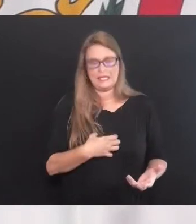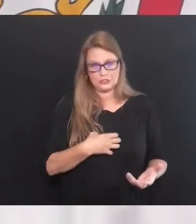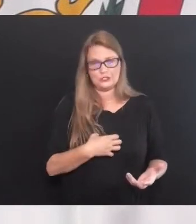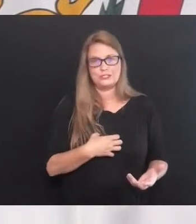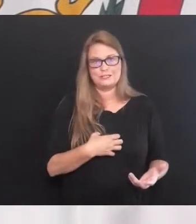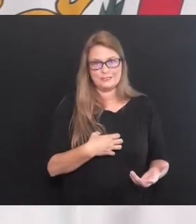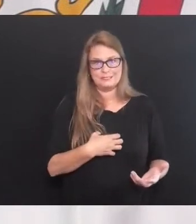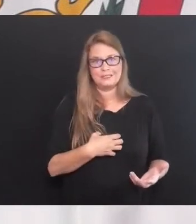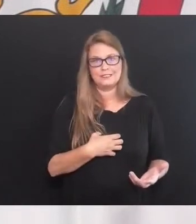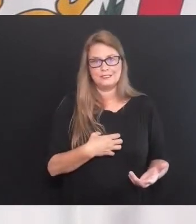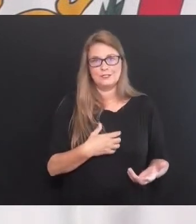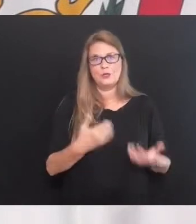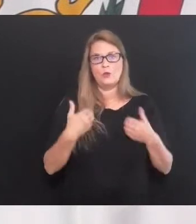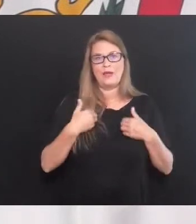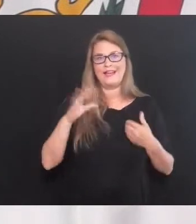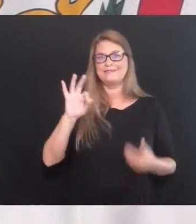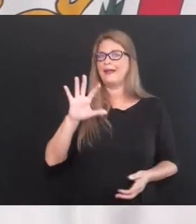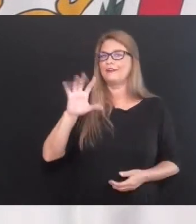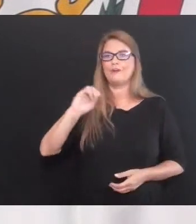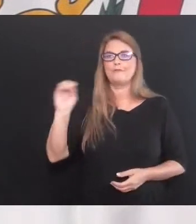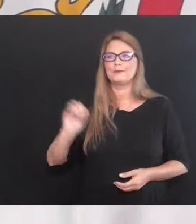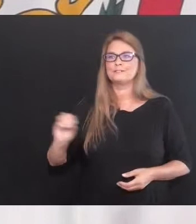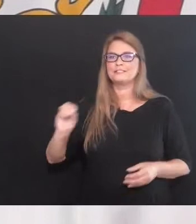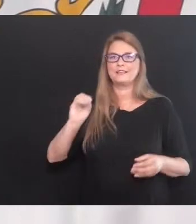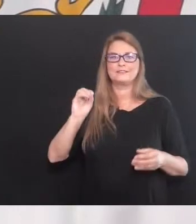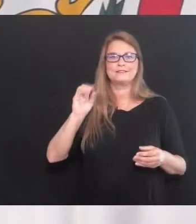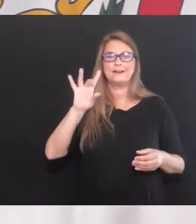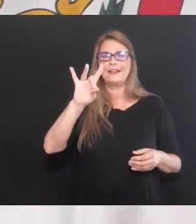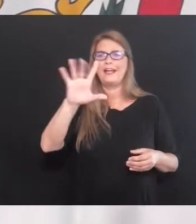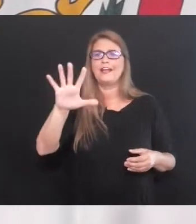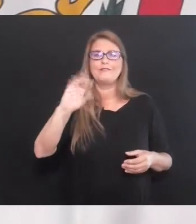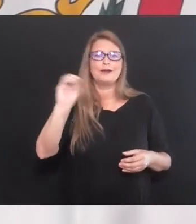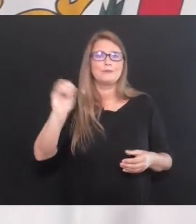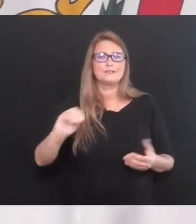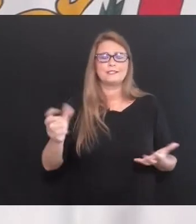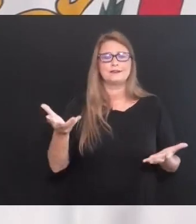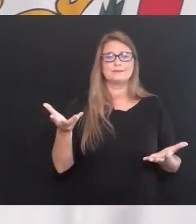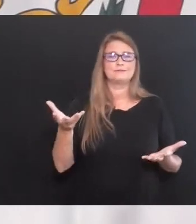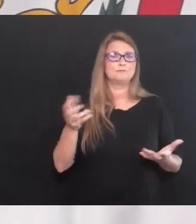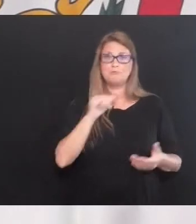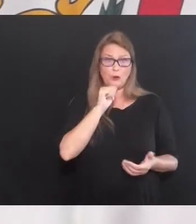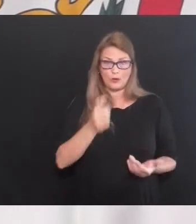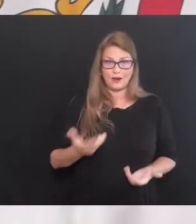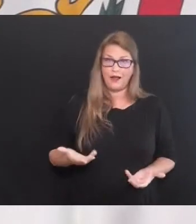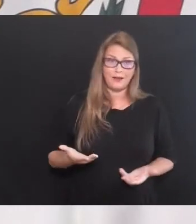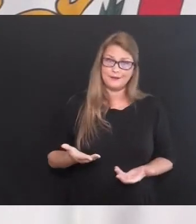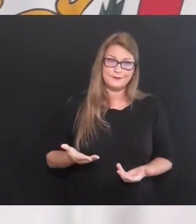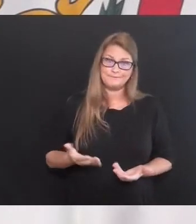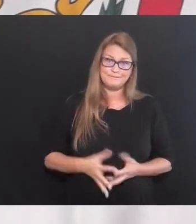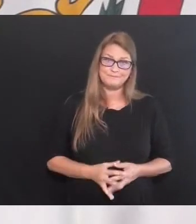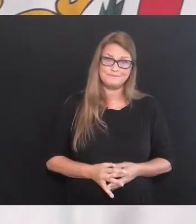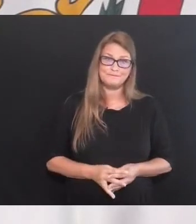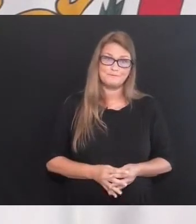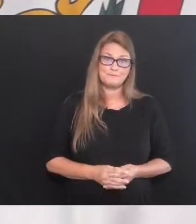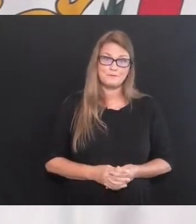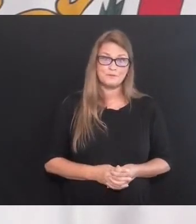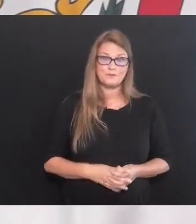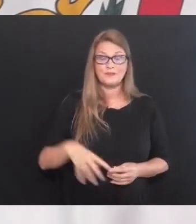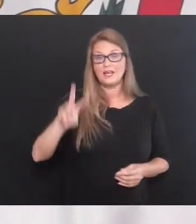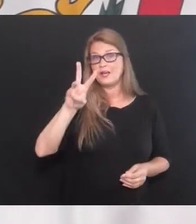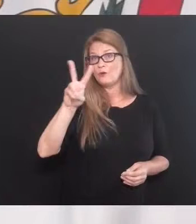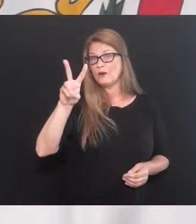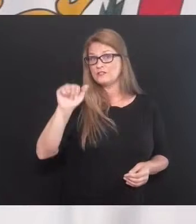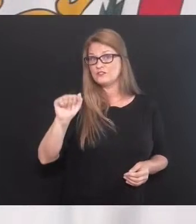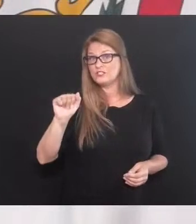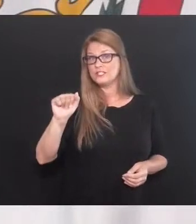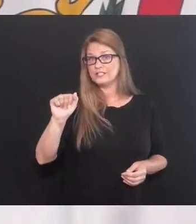at 95% or 90% or 85%. We're not. And West Virginians, like